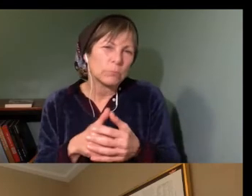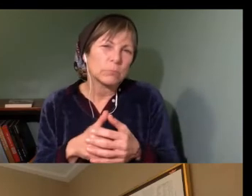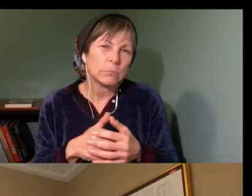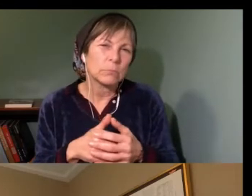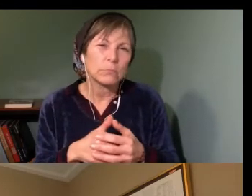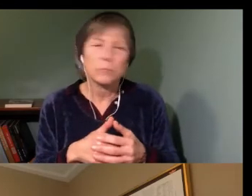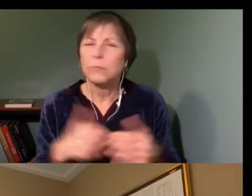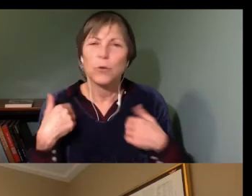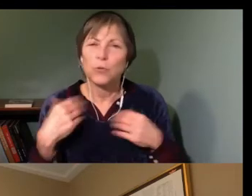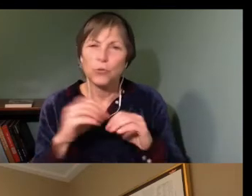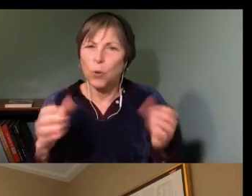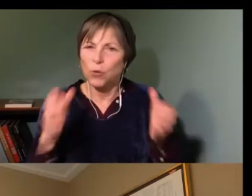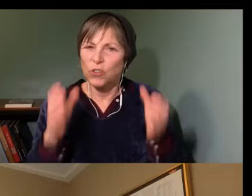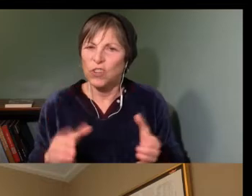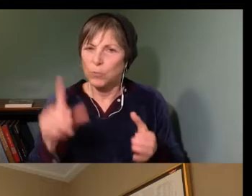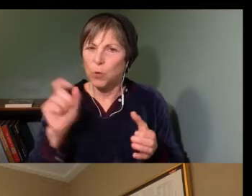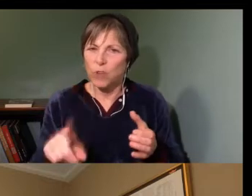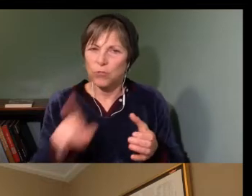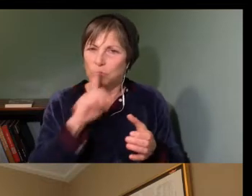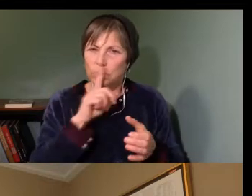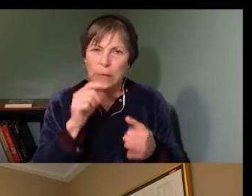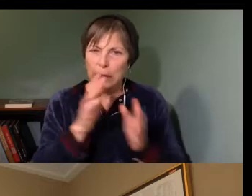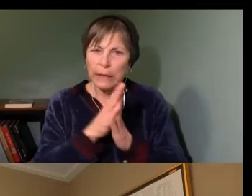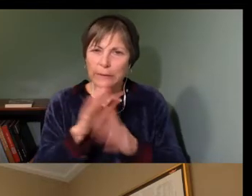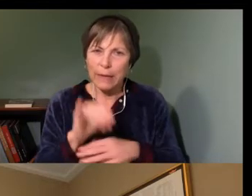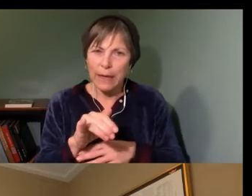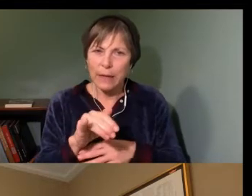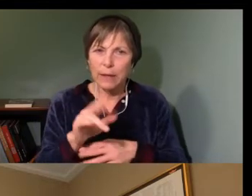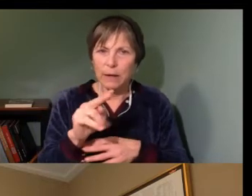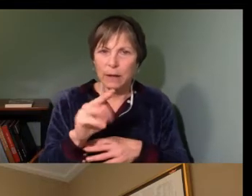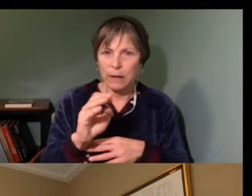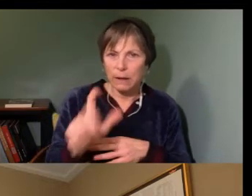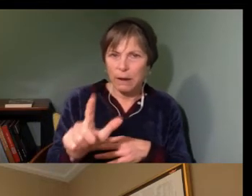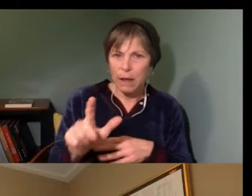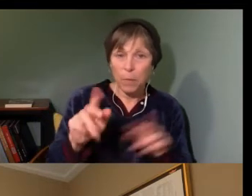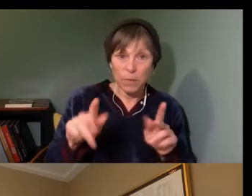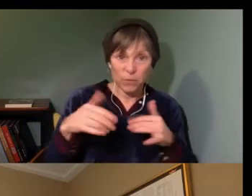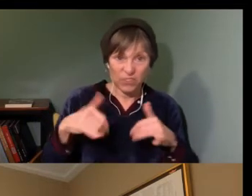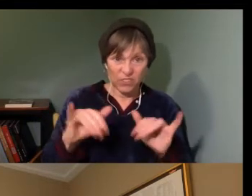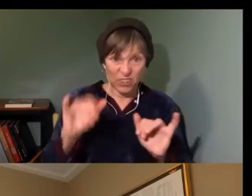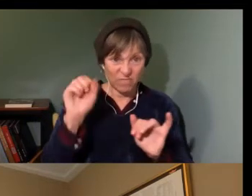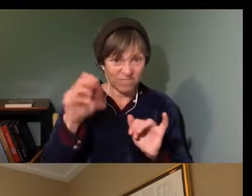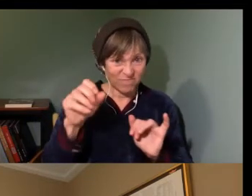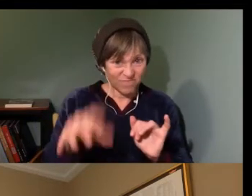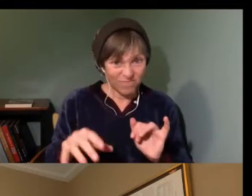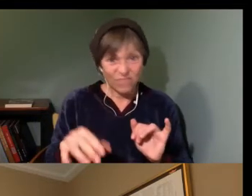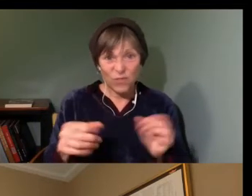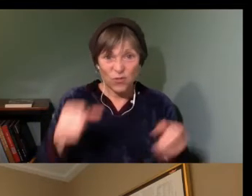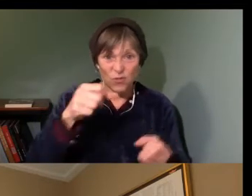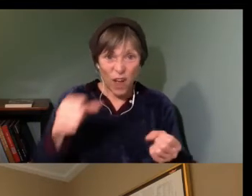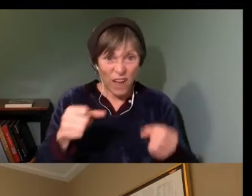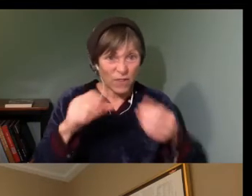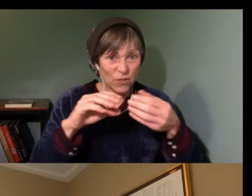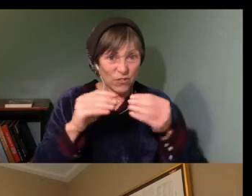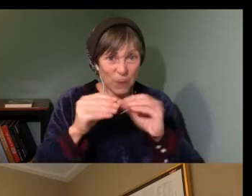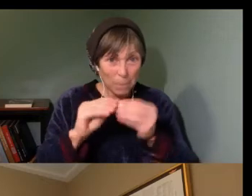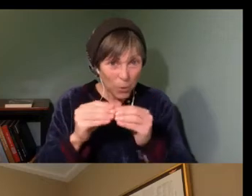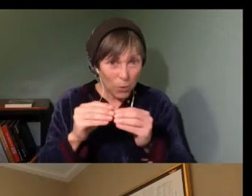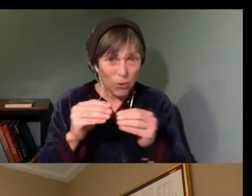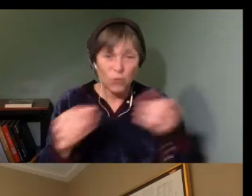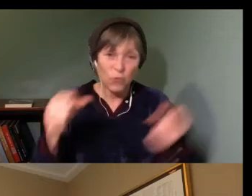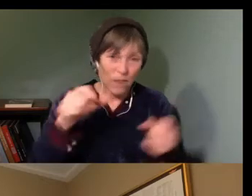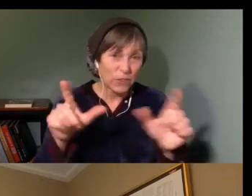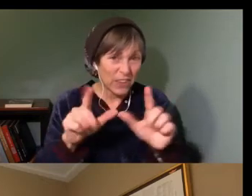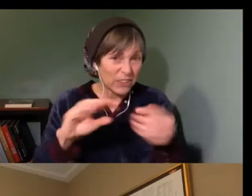there is no citizenship question on it do people still provide a driver's license number or last four of social on the form um